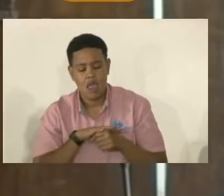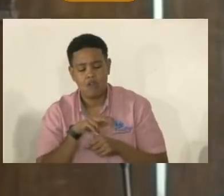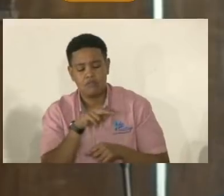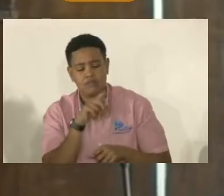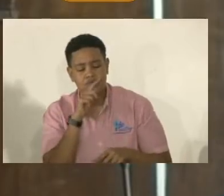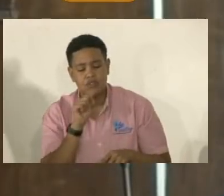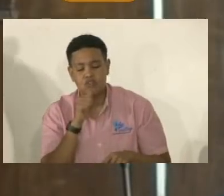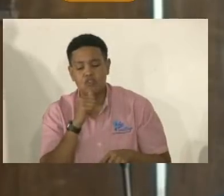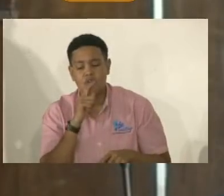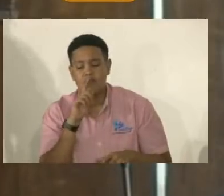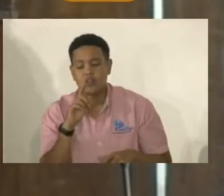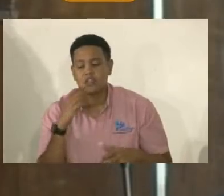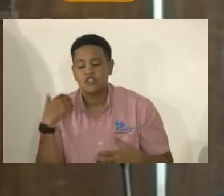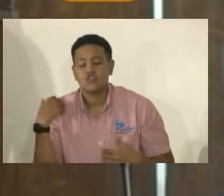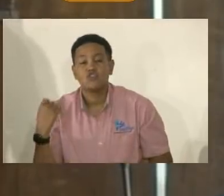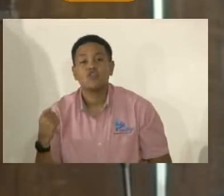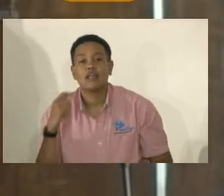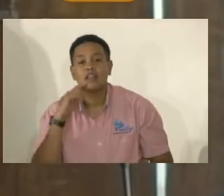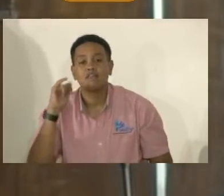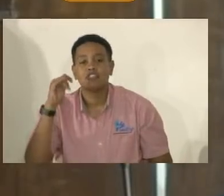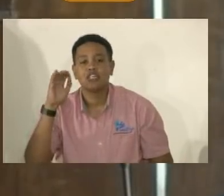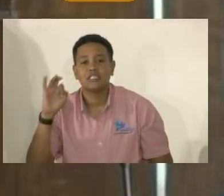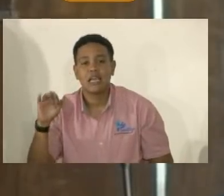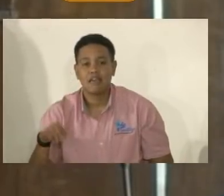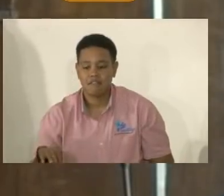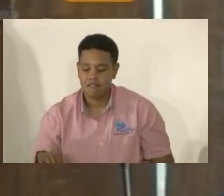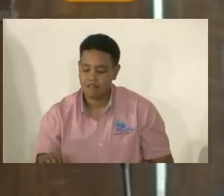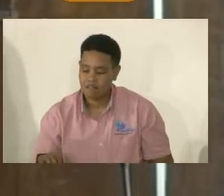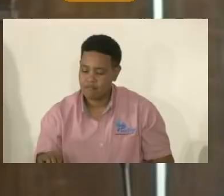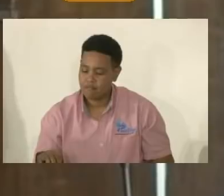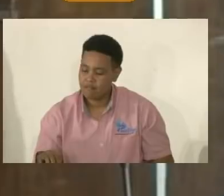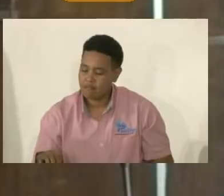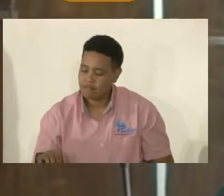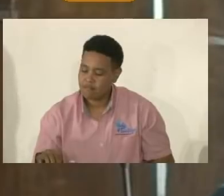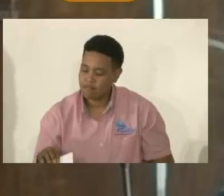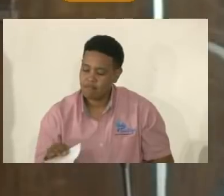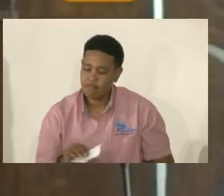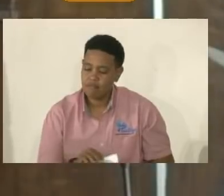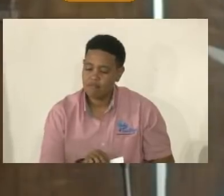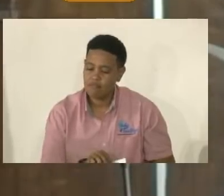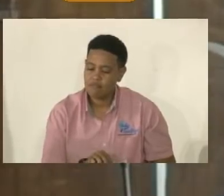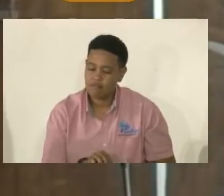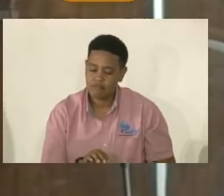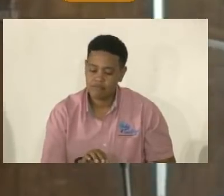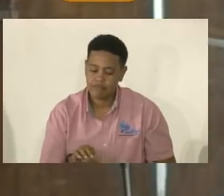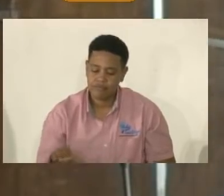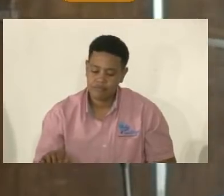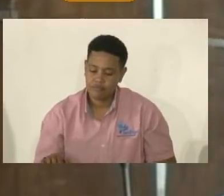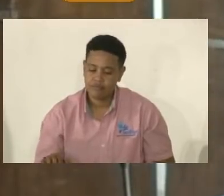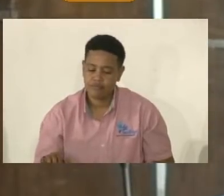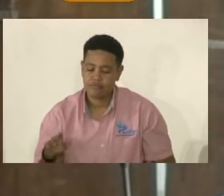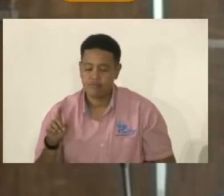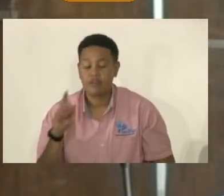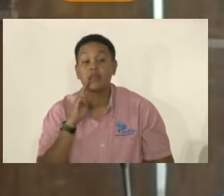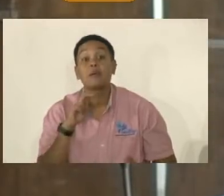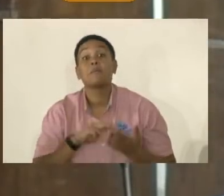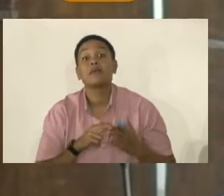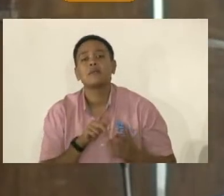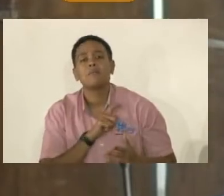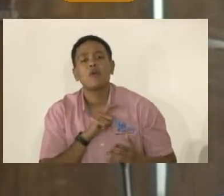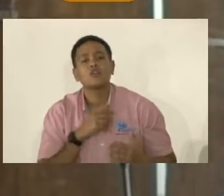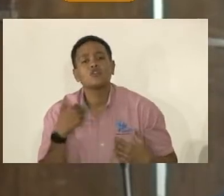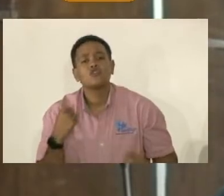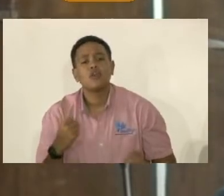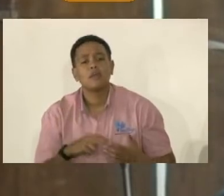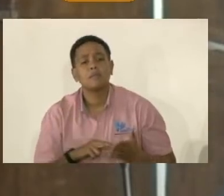is the force strength of the GSCF. It has on average declined, and by force strength, you mean the actual number of